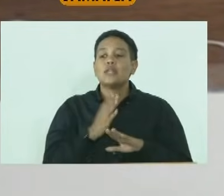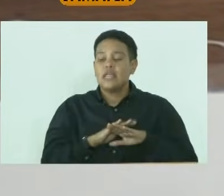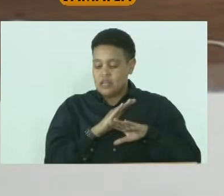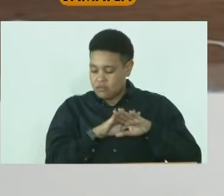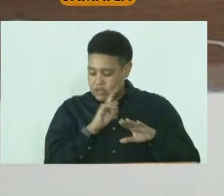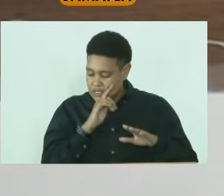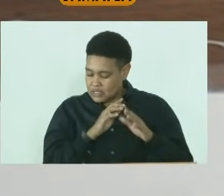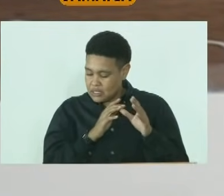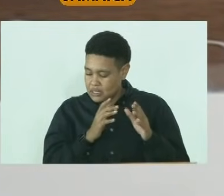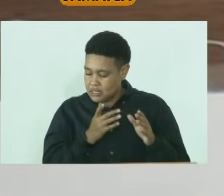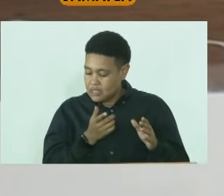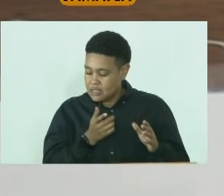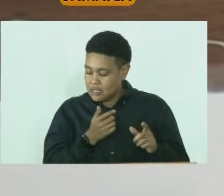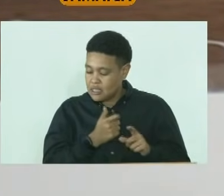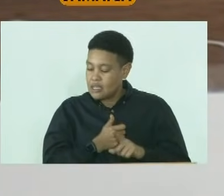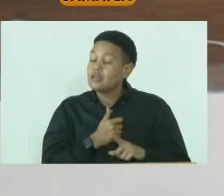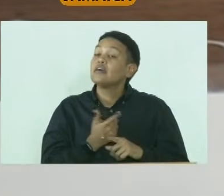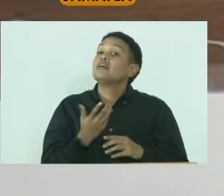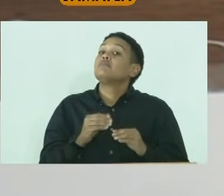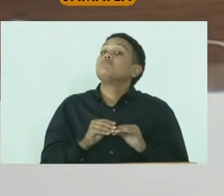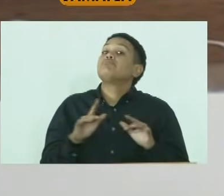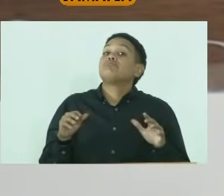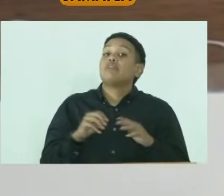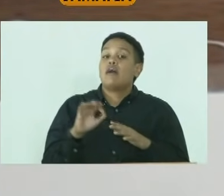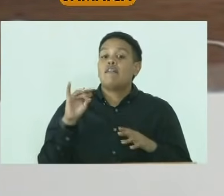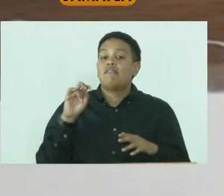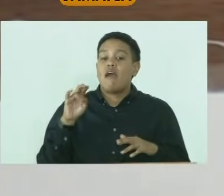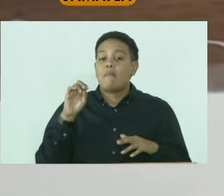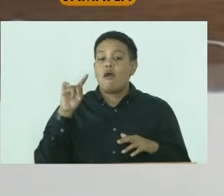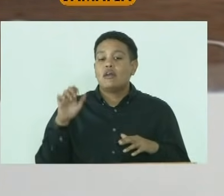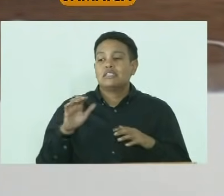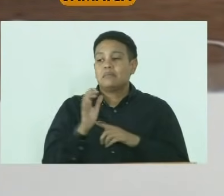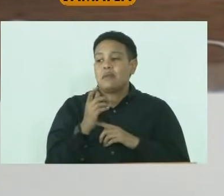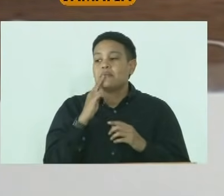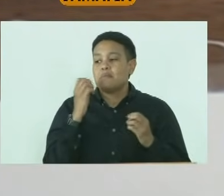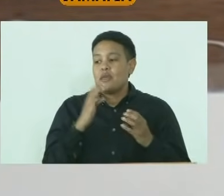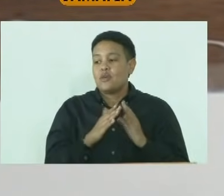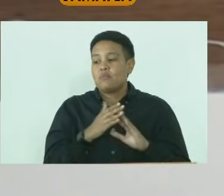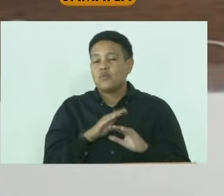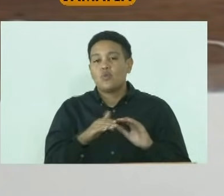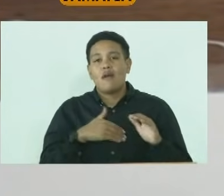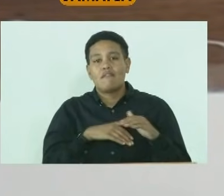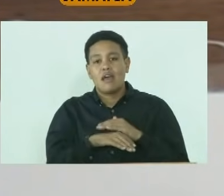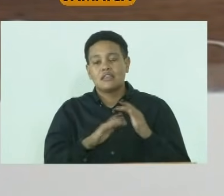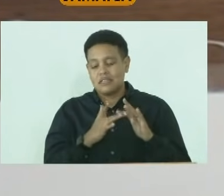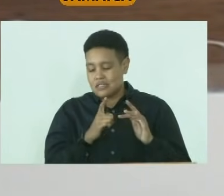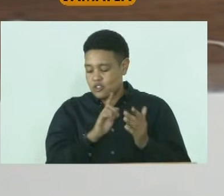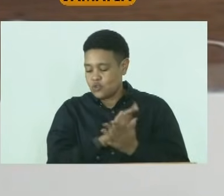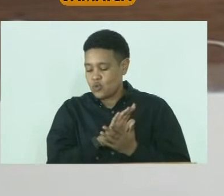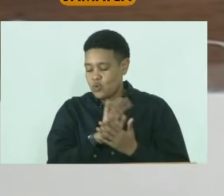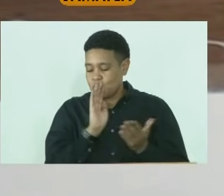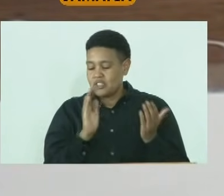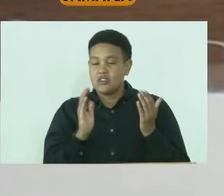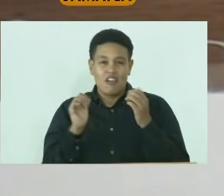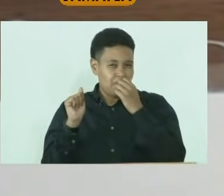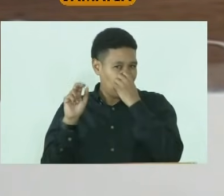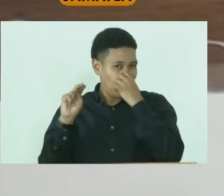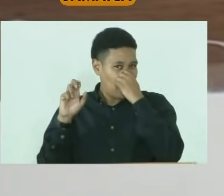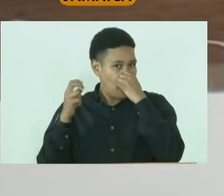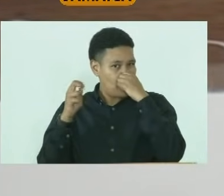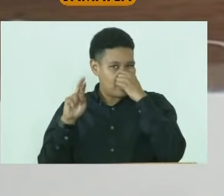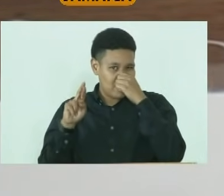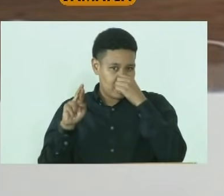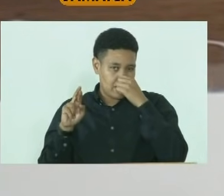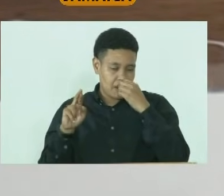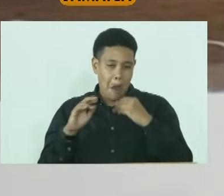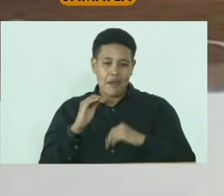optic cables into many communities that have no access to the internet. These schools will therefore serve as an anchor institutions to